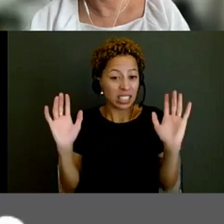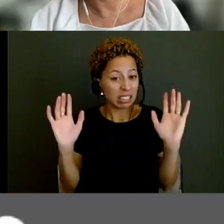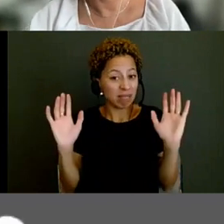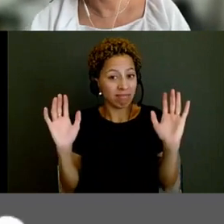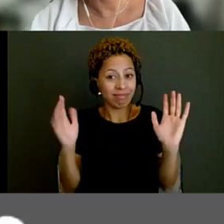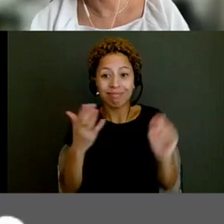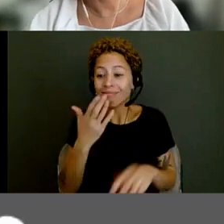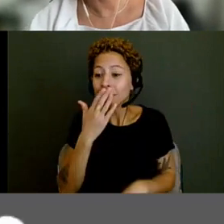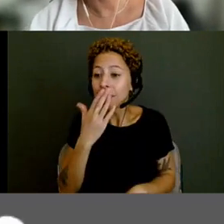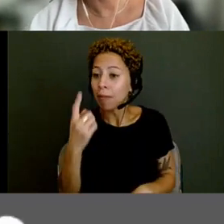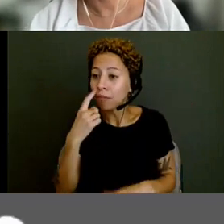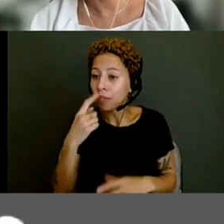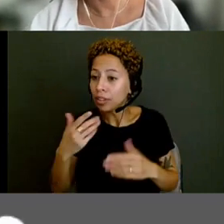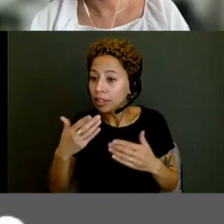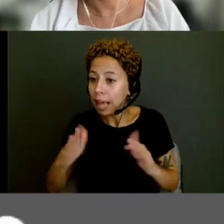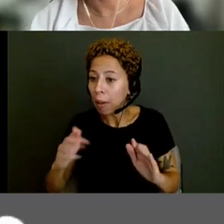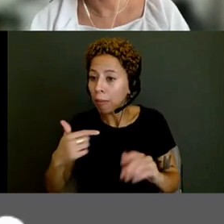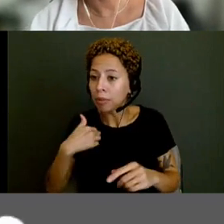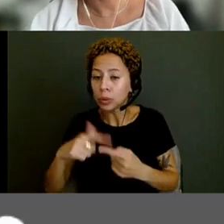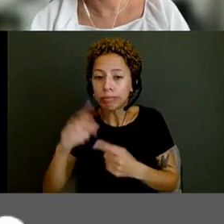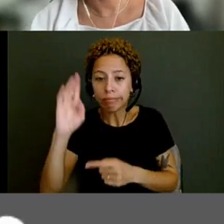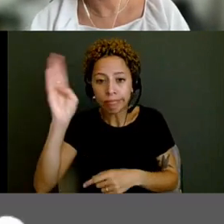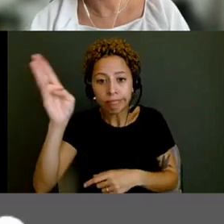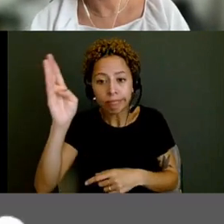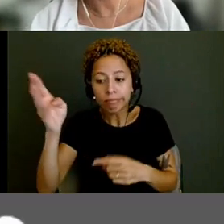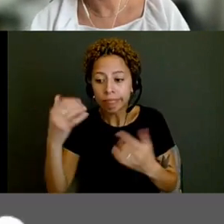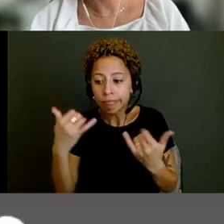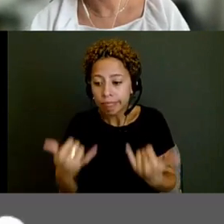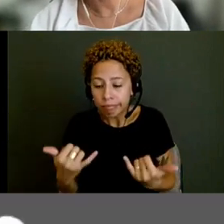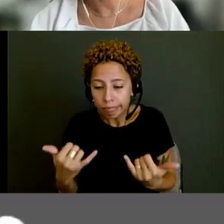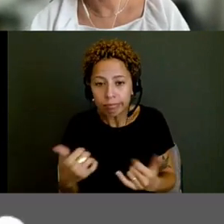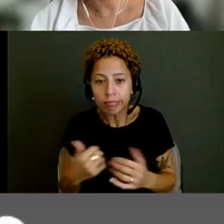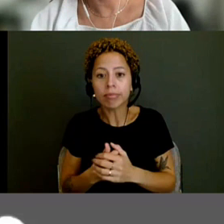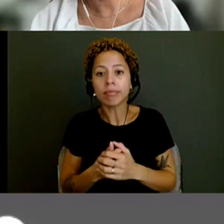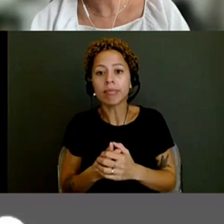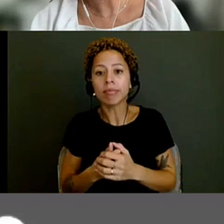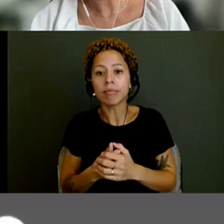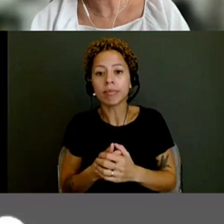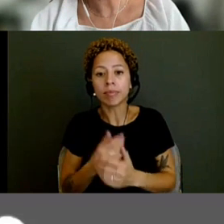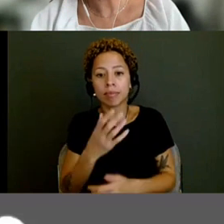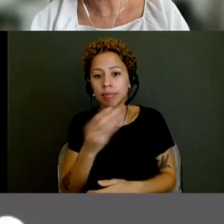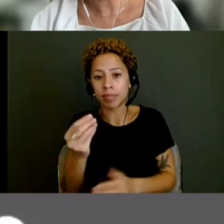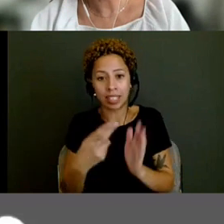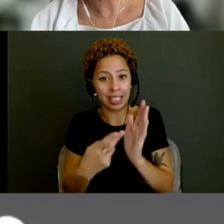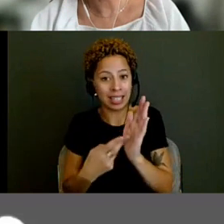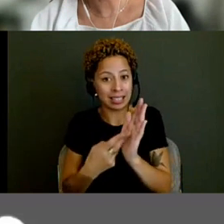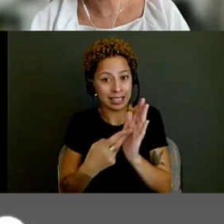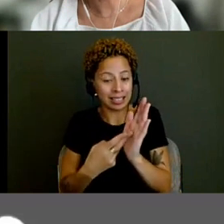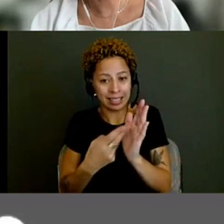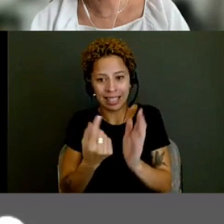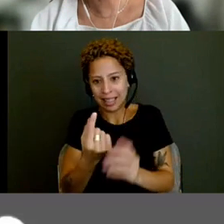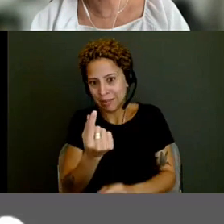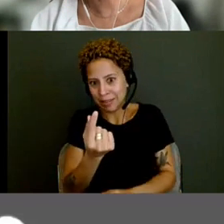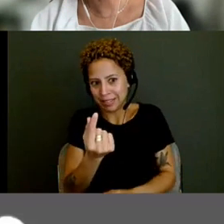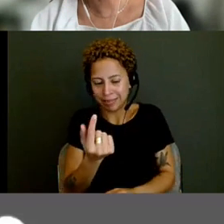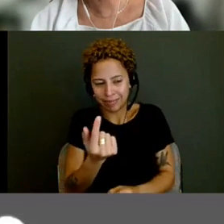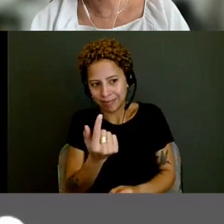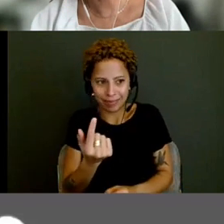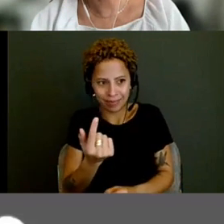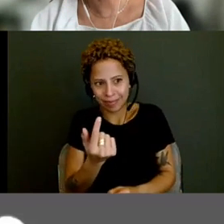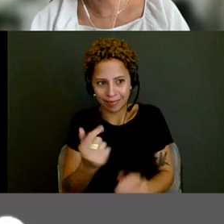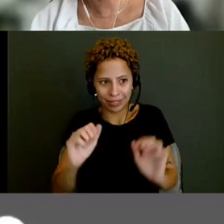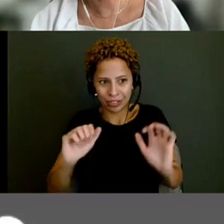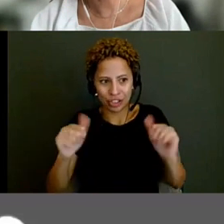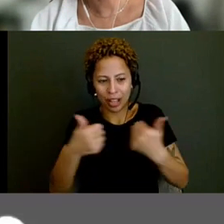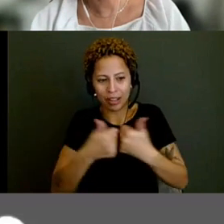for allowing me to share this information with you. And honestly, it was a bit of a challenge for